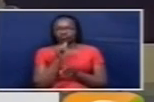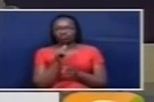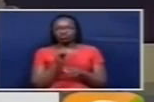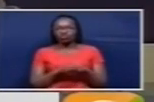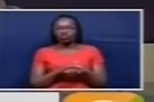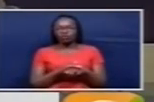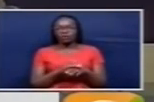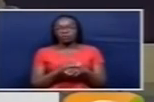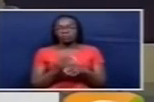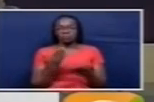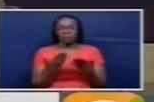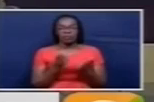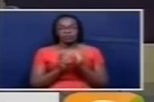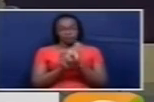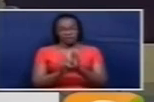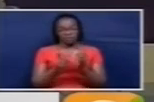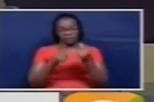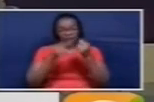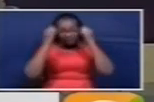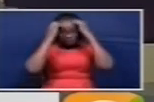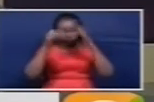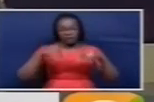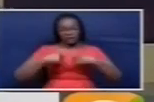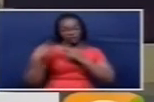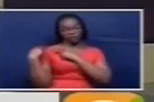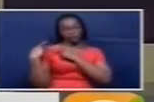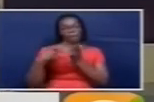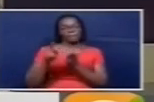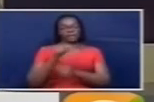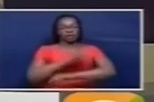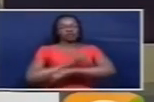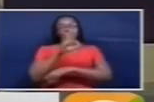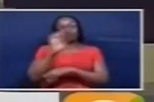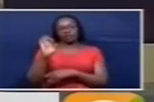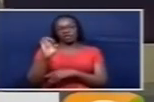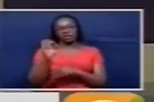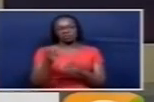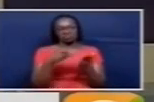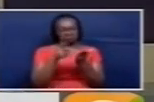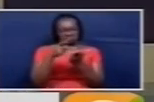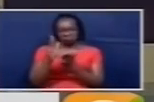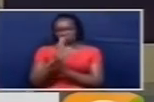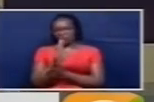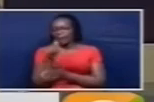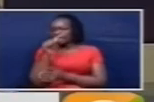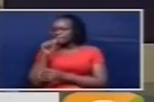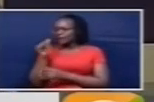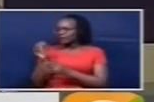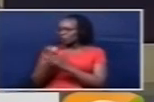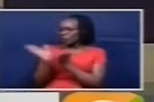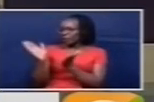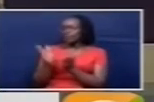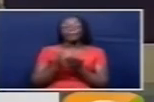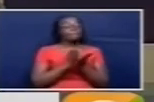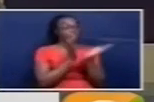six students in Embakasi East that I pay their school fees. At least I help in contributing. In private school fees. In public, mm-hmm. there